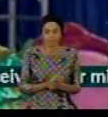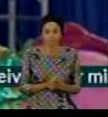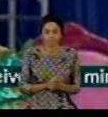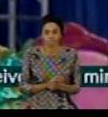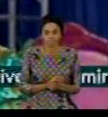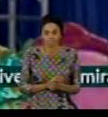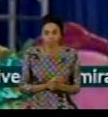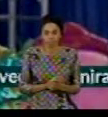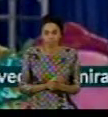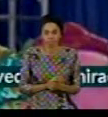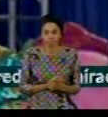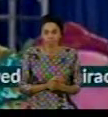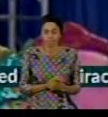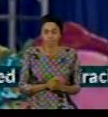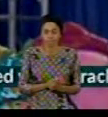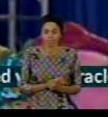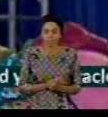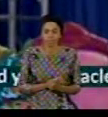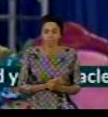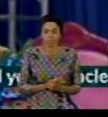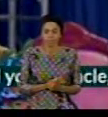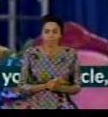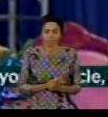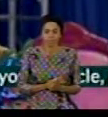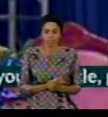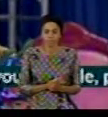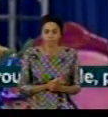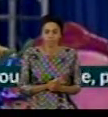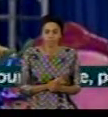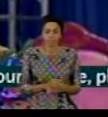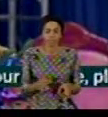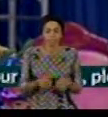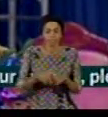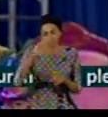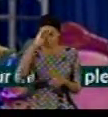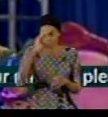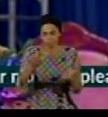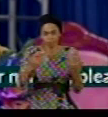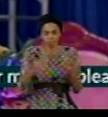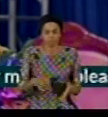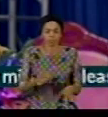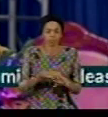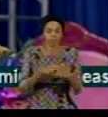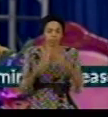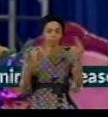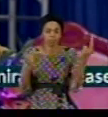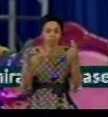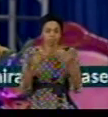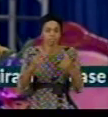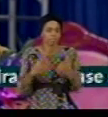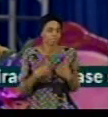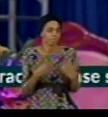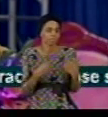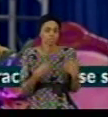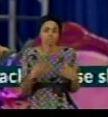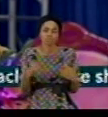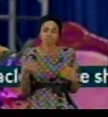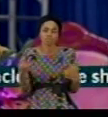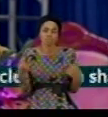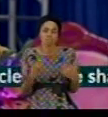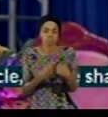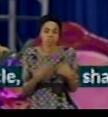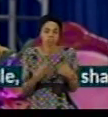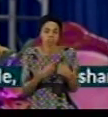Bible church as equilibriums as I come here on Thursday I will have a serious chest pain anytime I cook